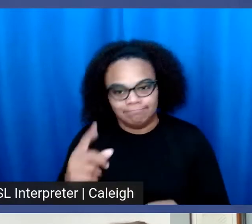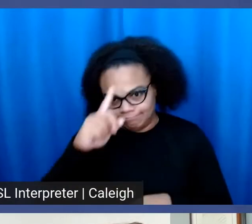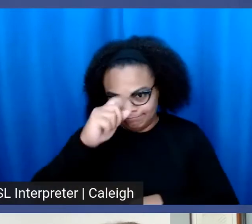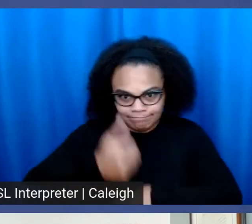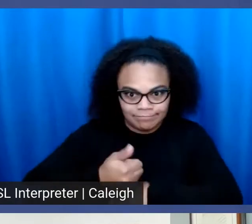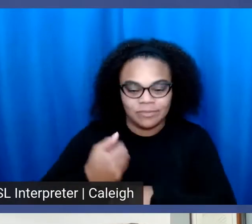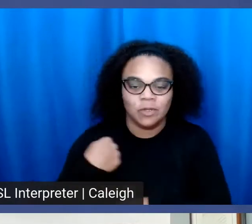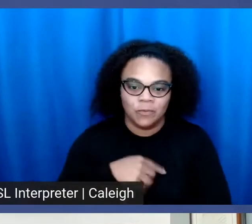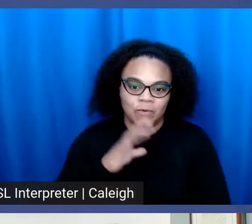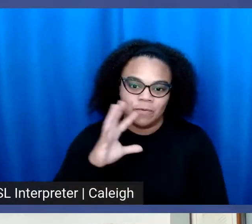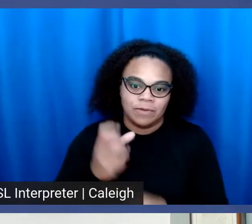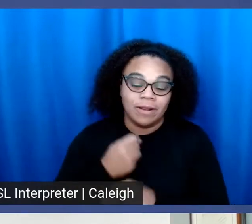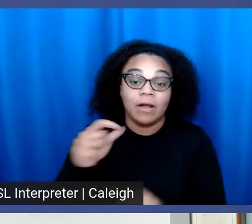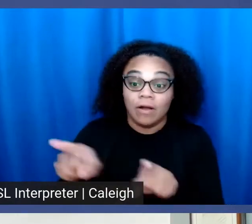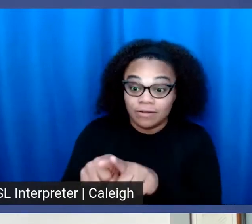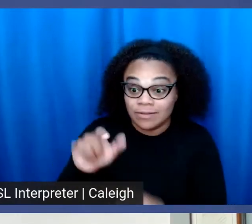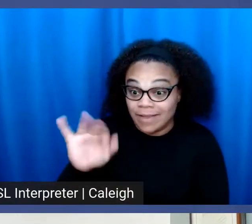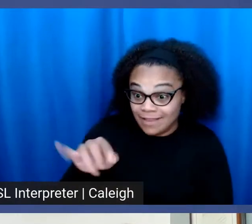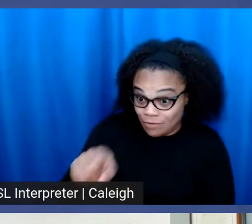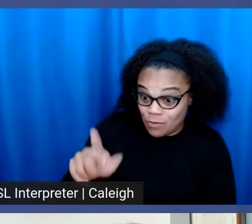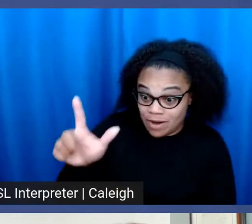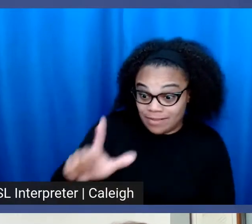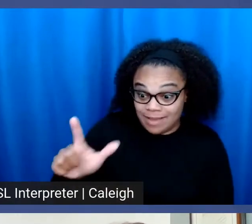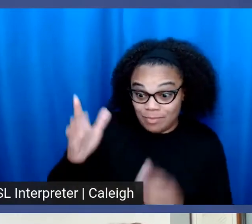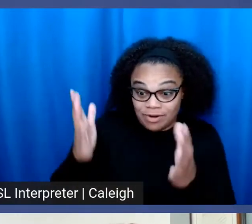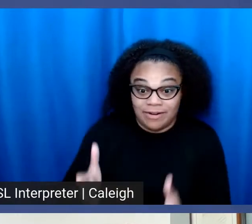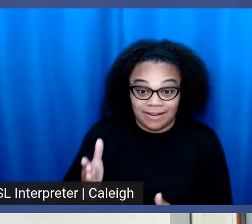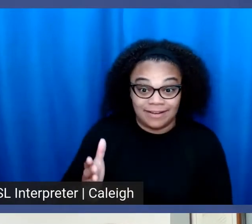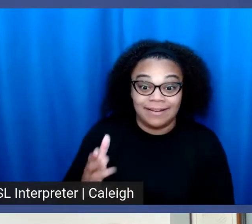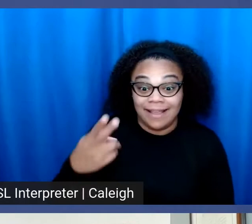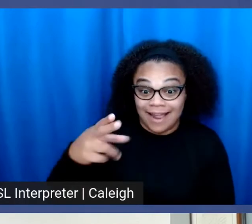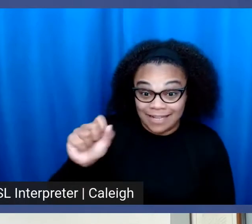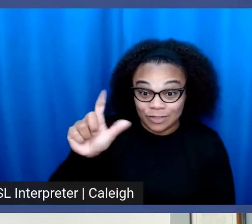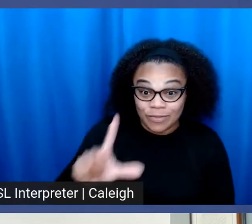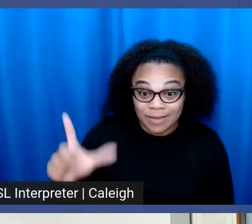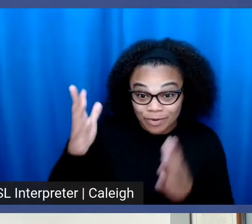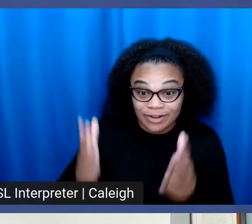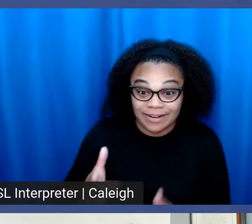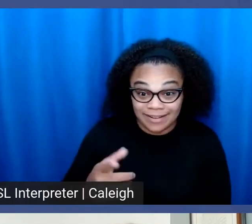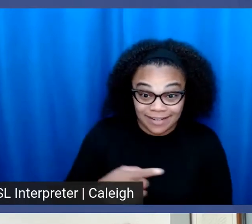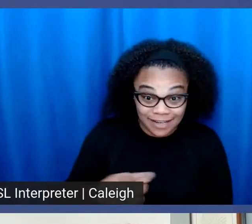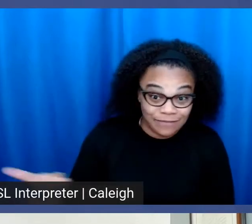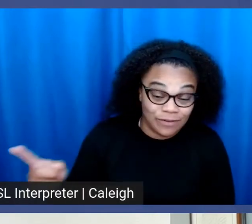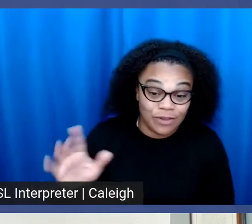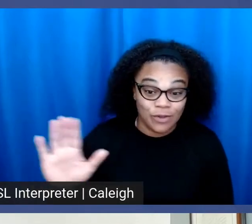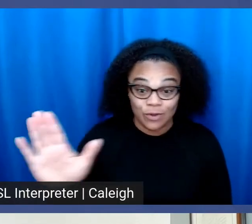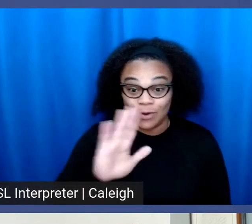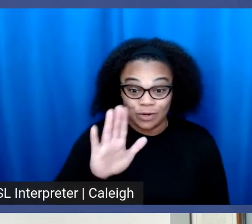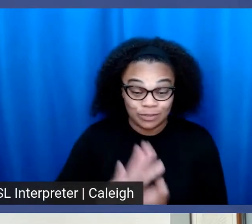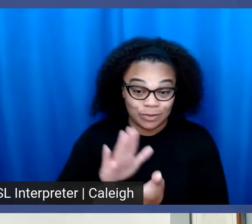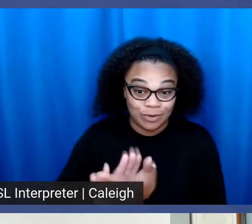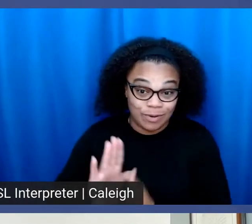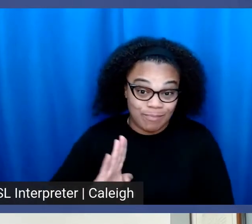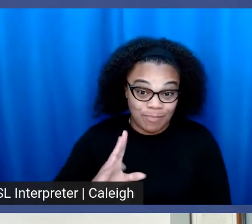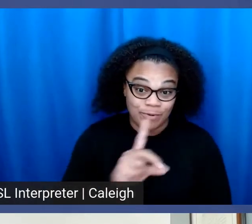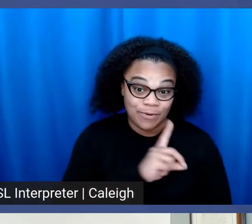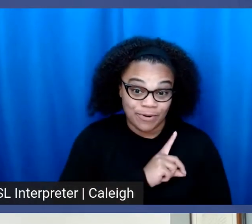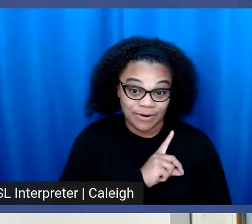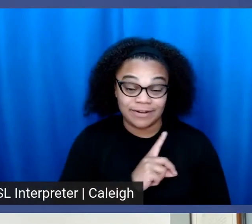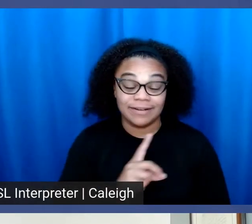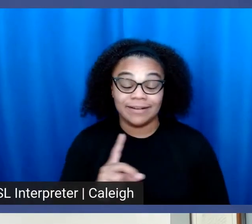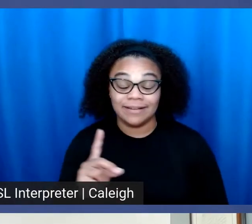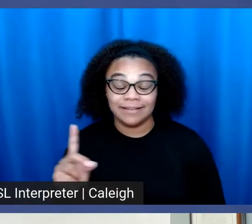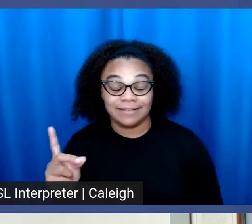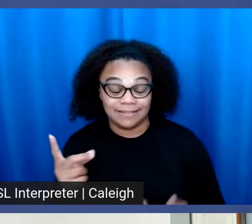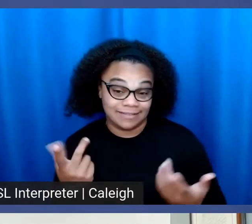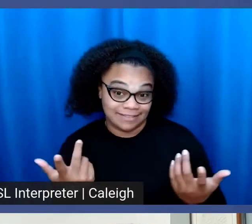Also, I should note, if you're a librarian listening to this, if you're a high school librarian in particular, and your school board is marching in and talking